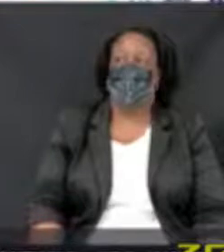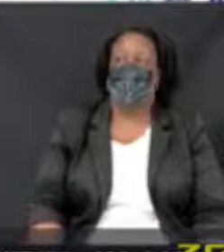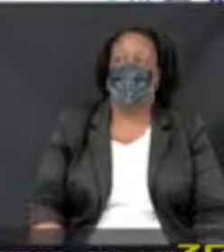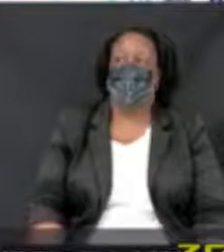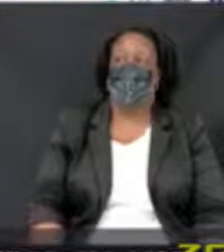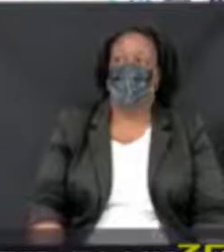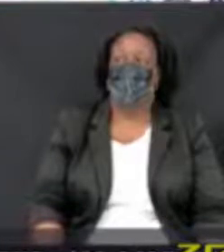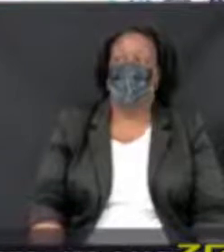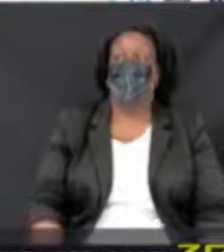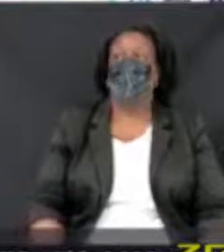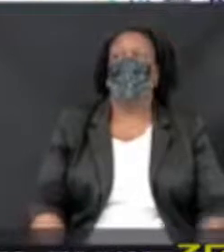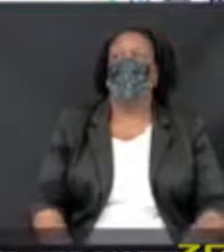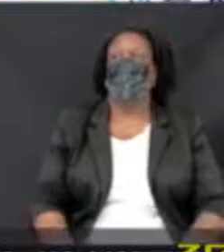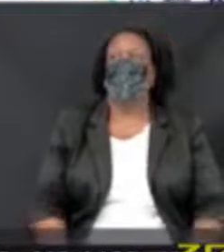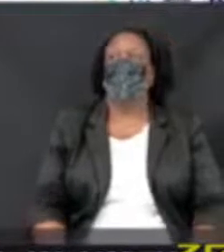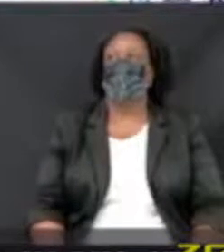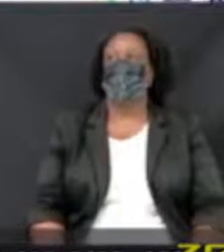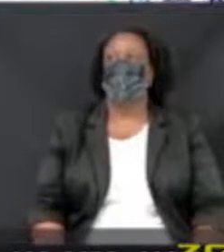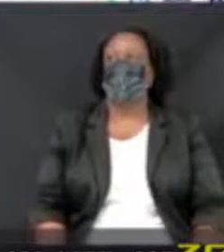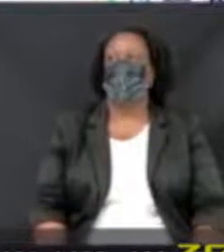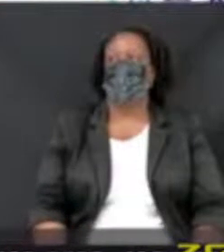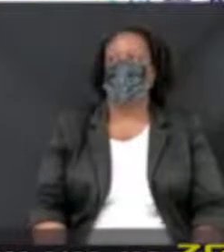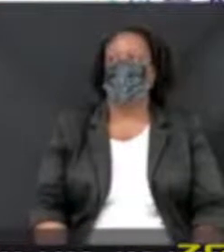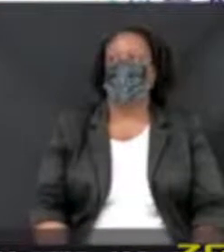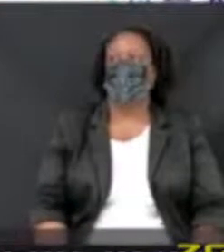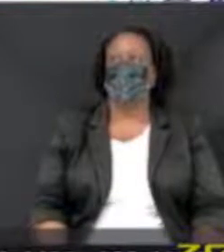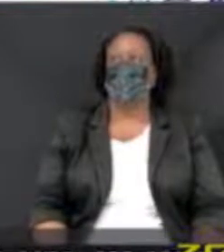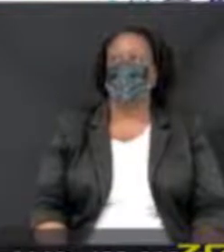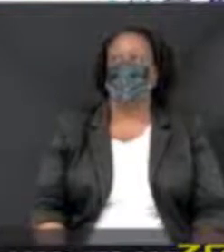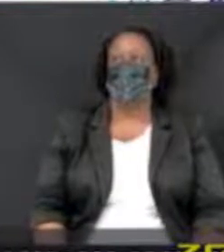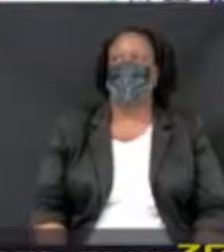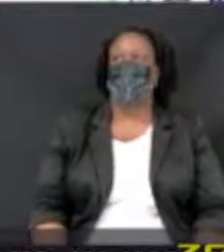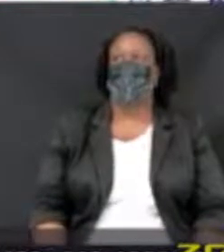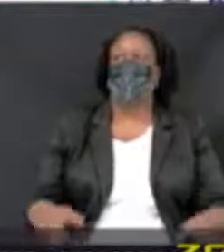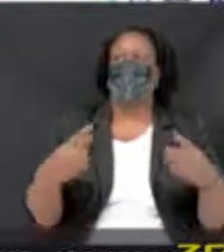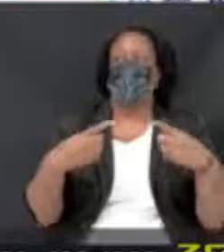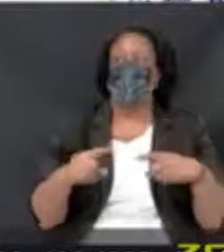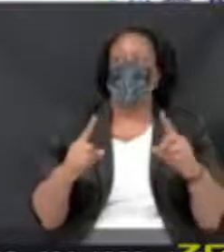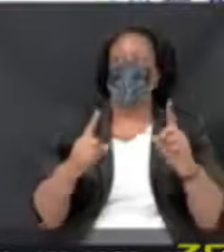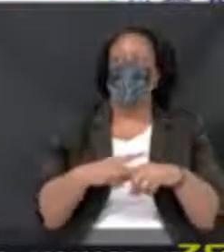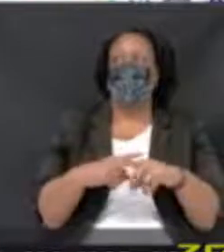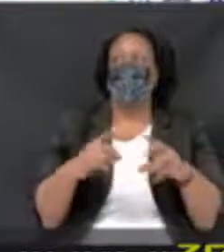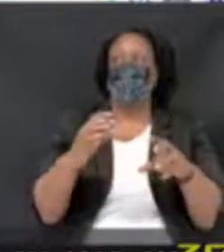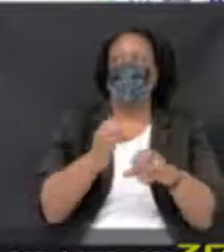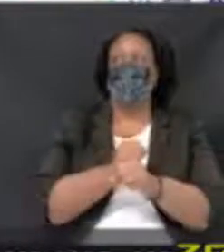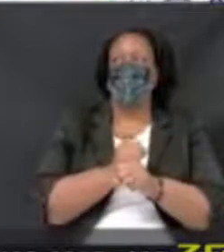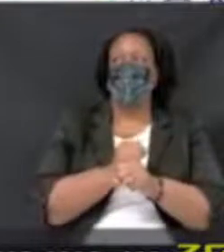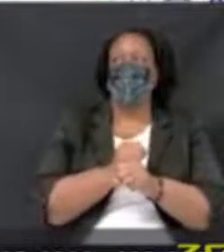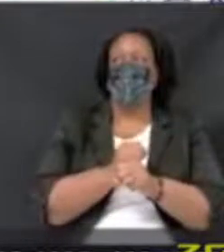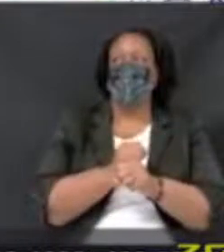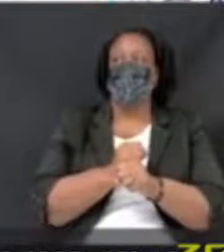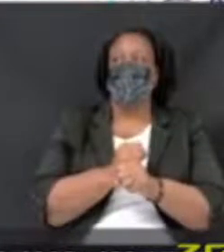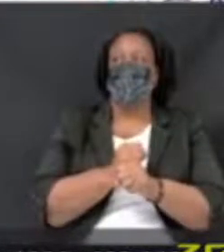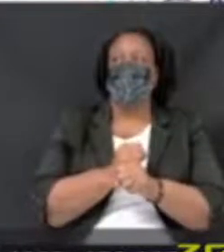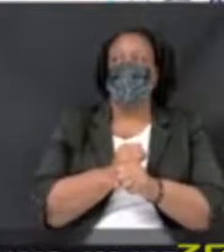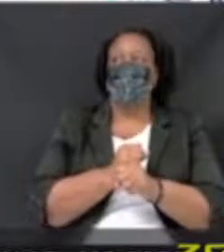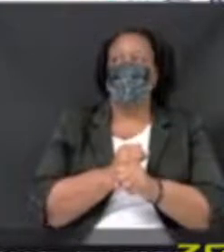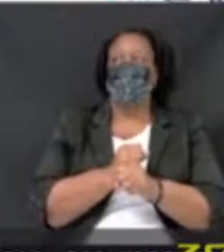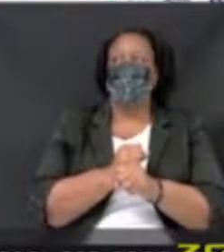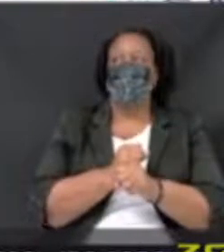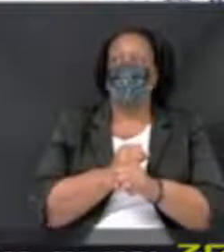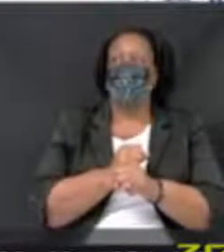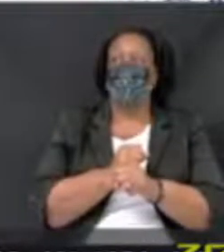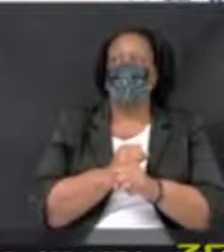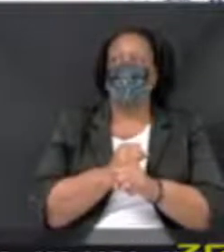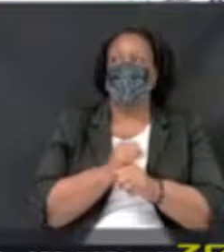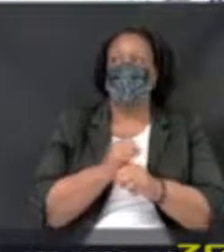week. When I followed up for check-in details, I was told that there is a government policy in place not